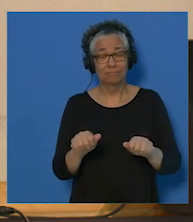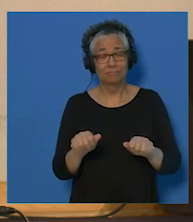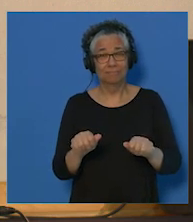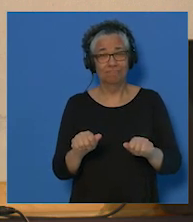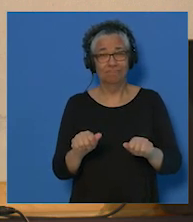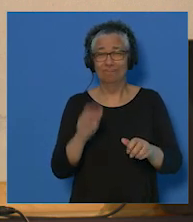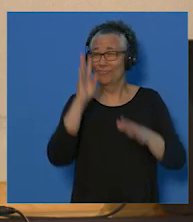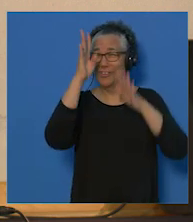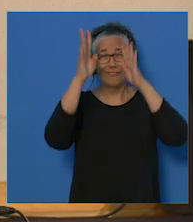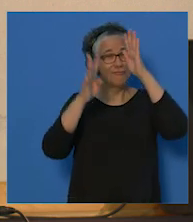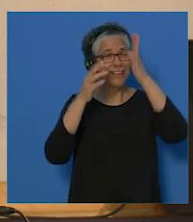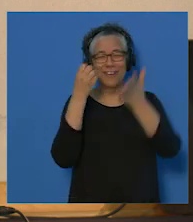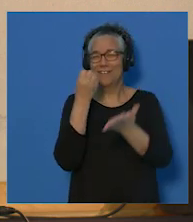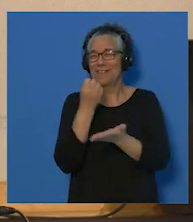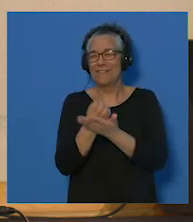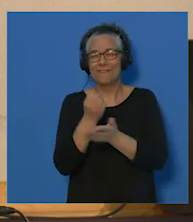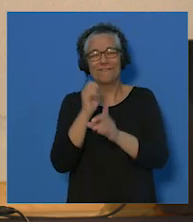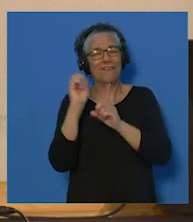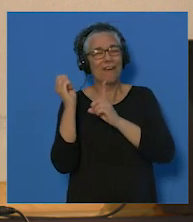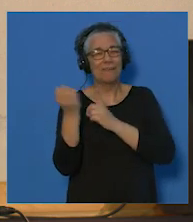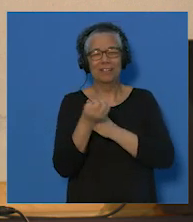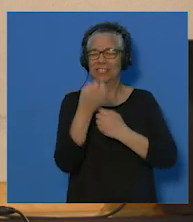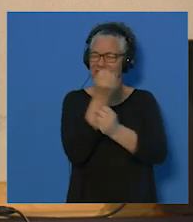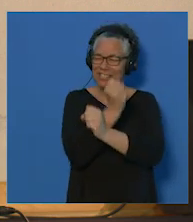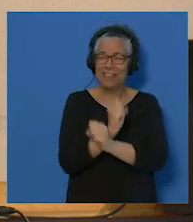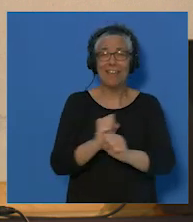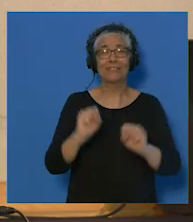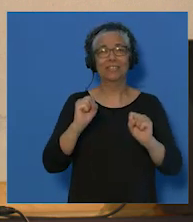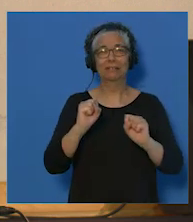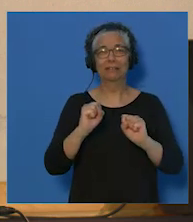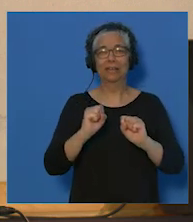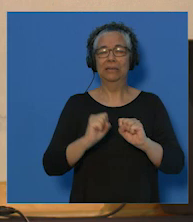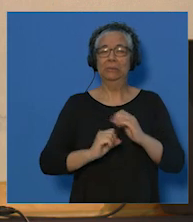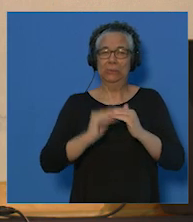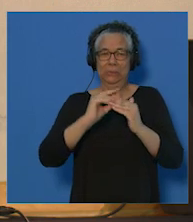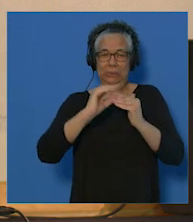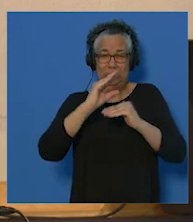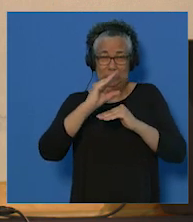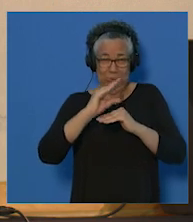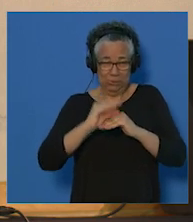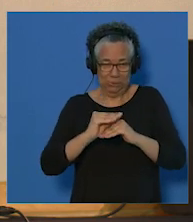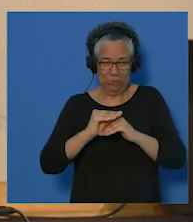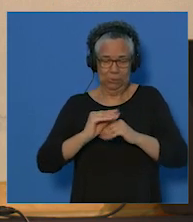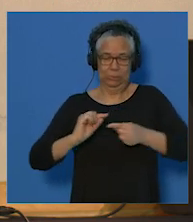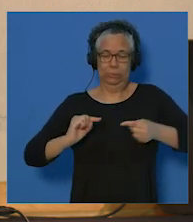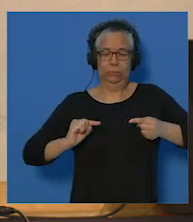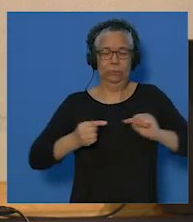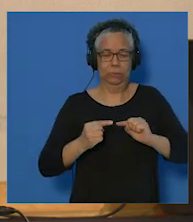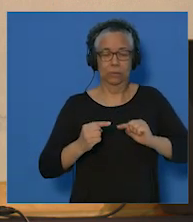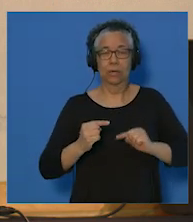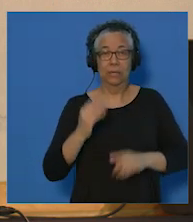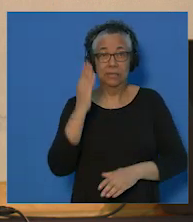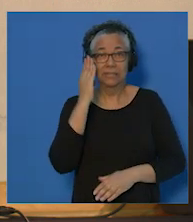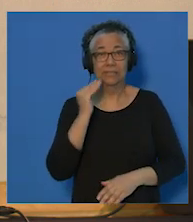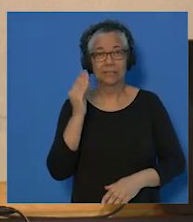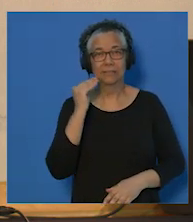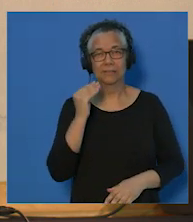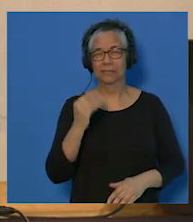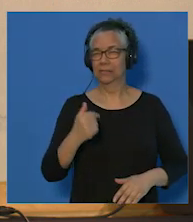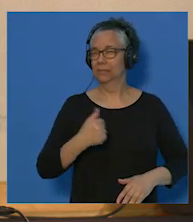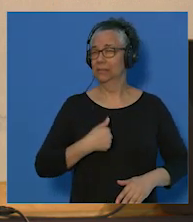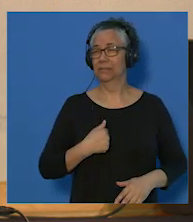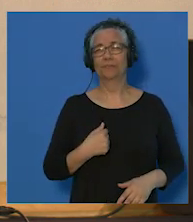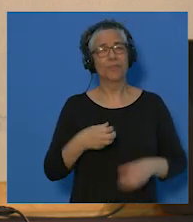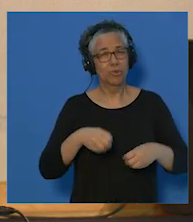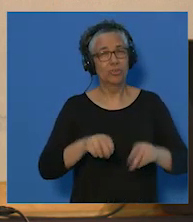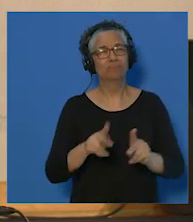to create an environment of safety and to lessen the pain that we are going through. I've had the opportunity and